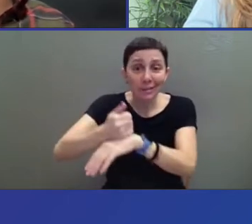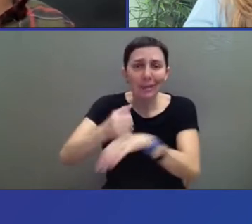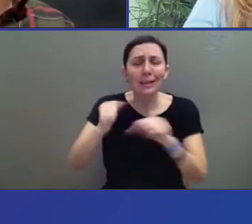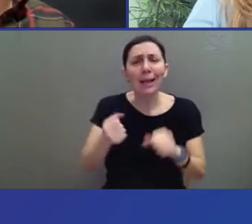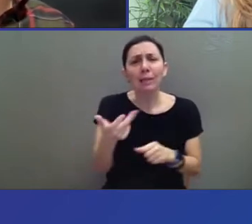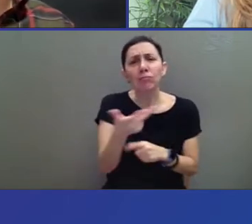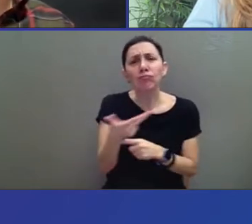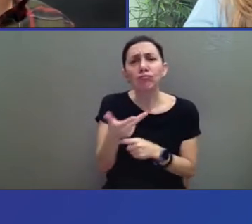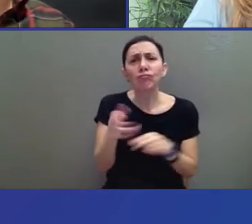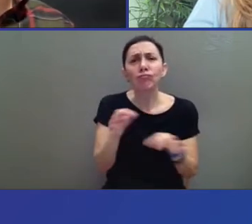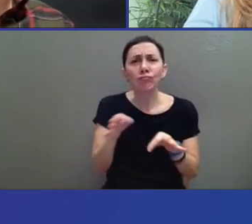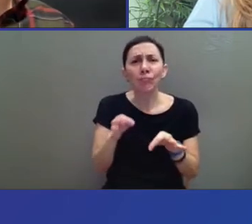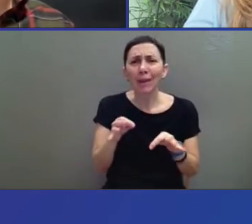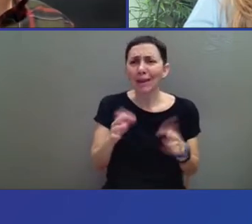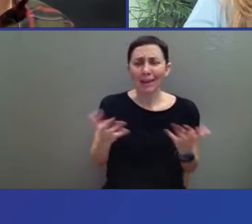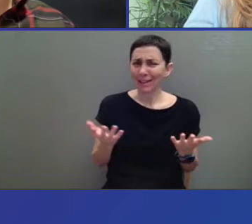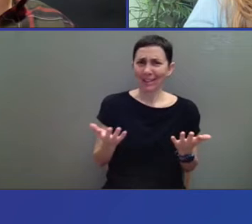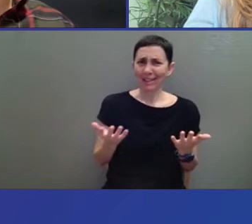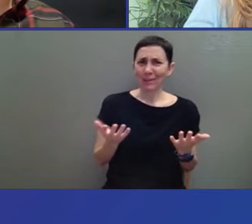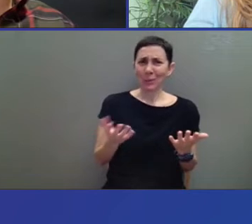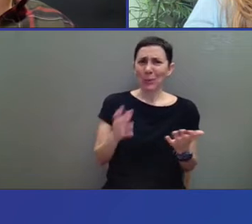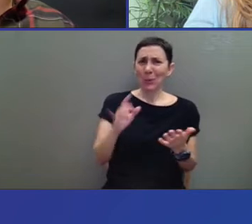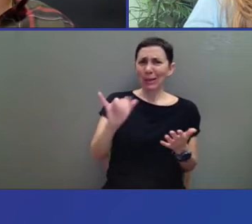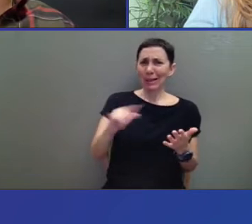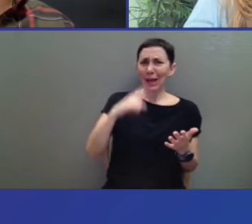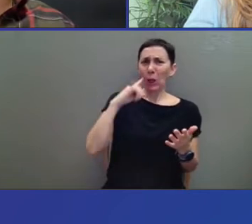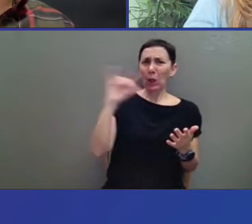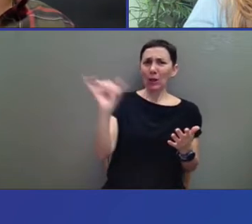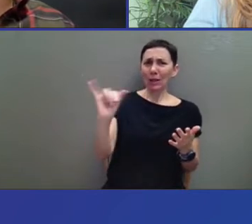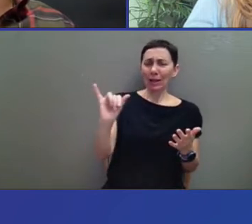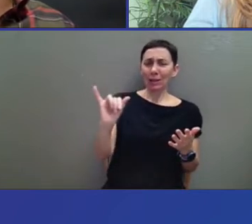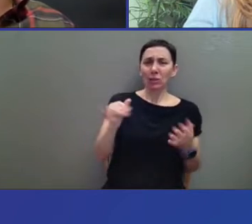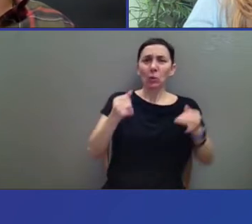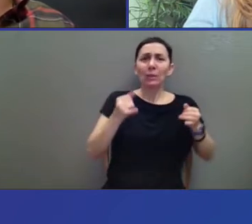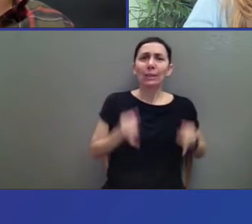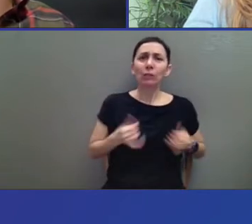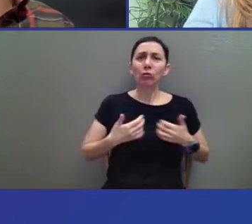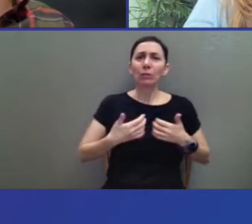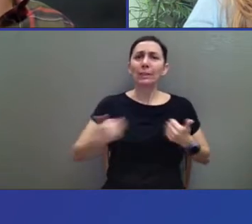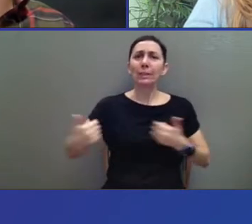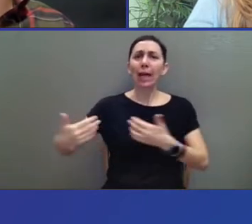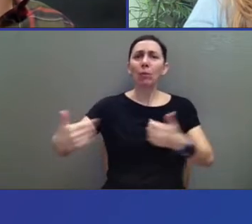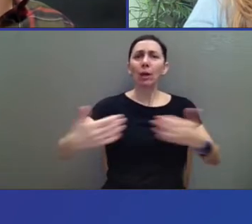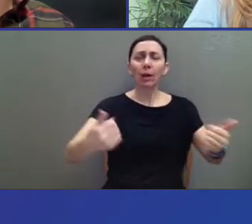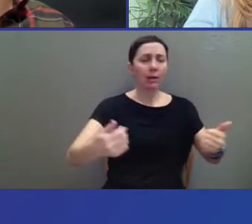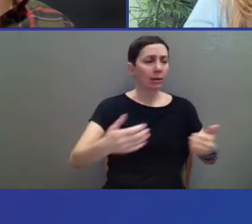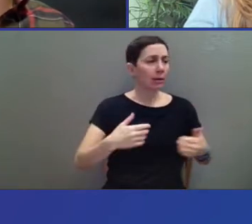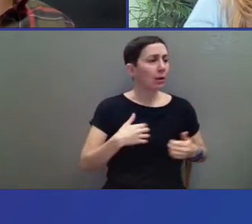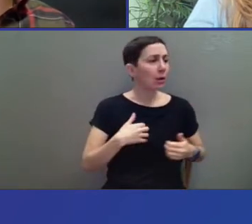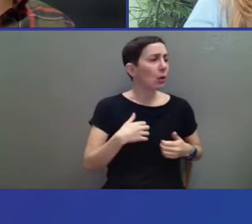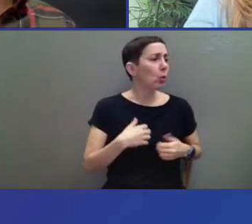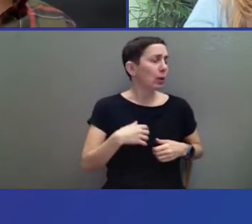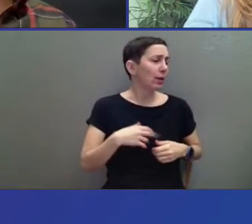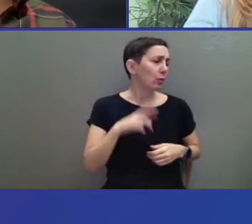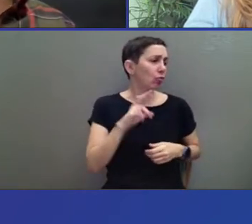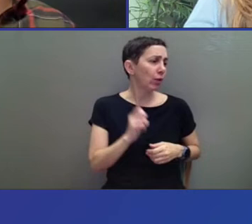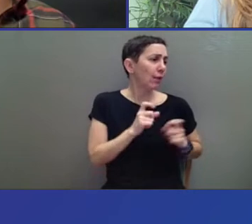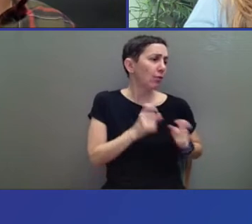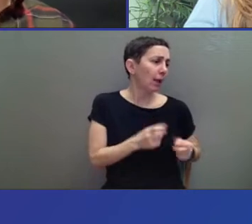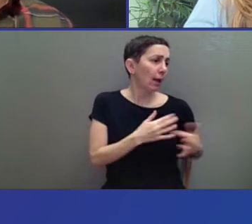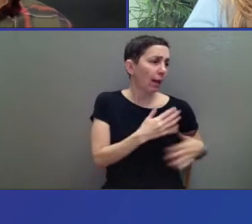what was that like to move from being individual entities where you do your regranting and your thing,